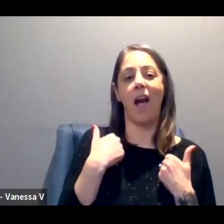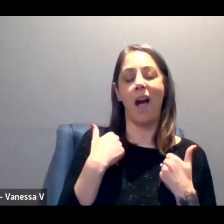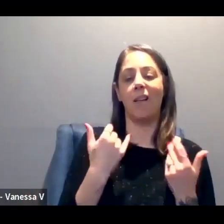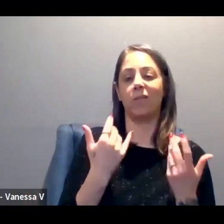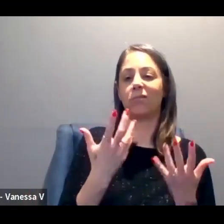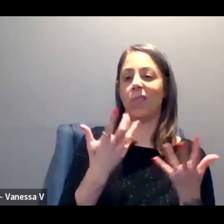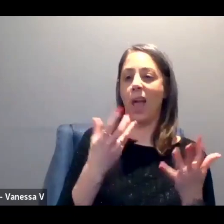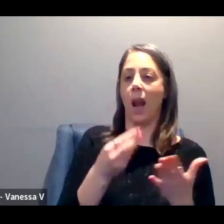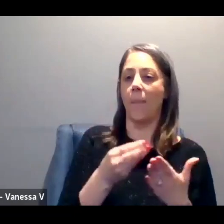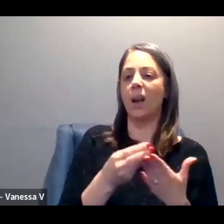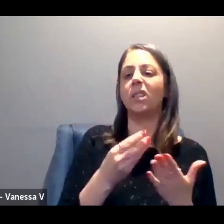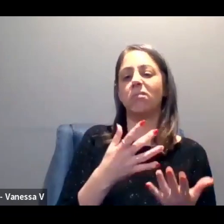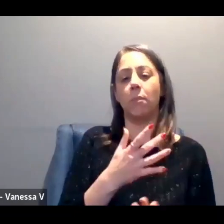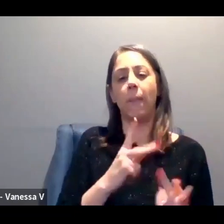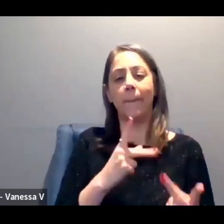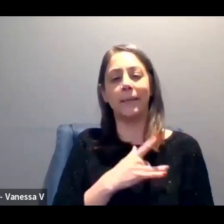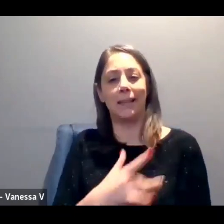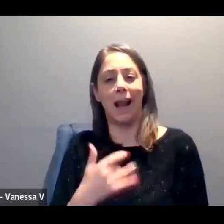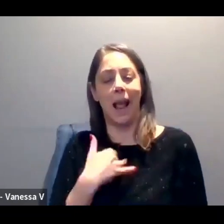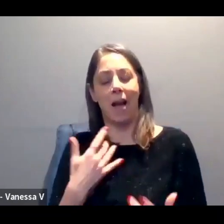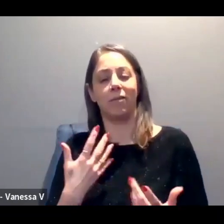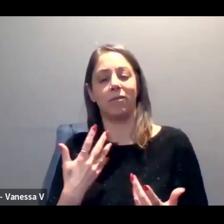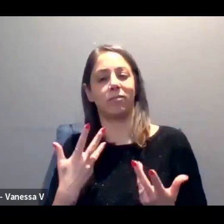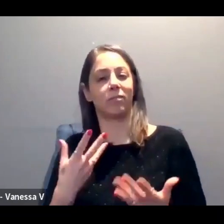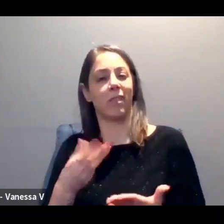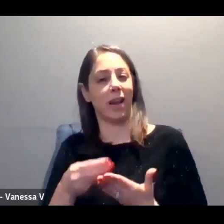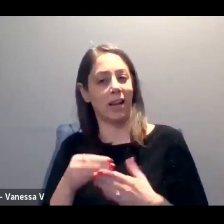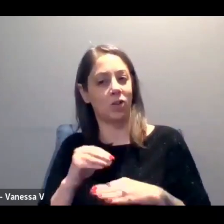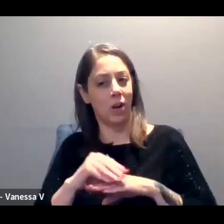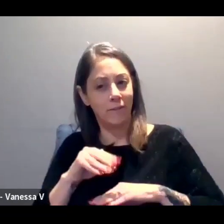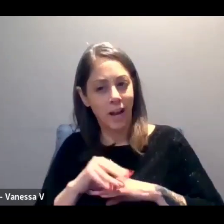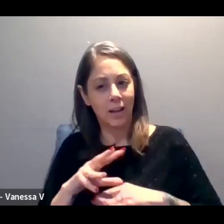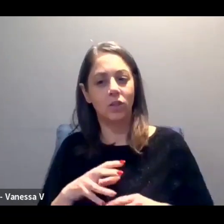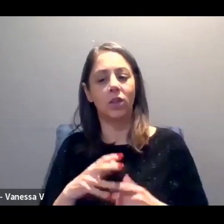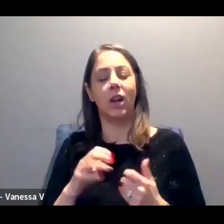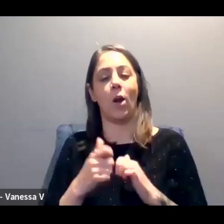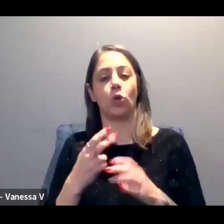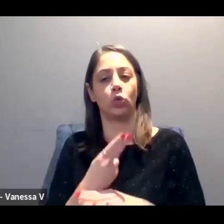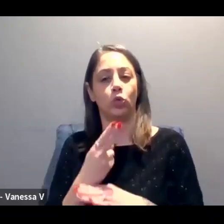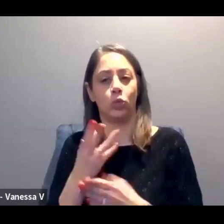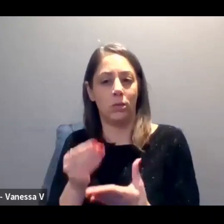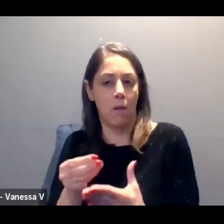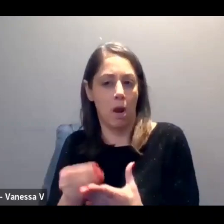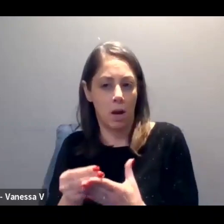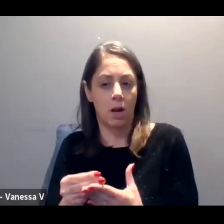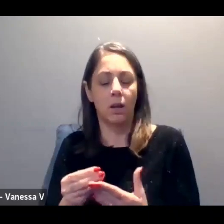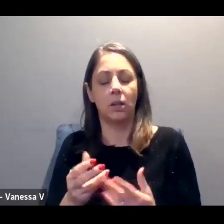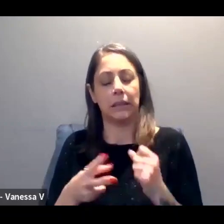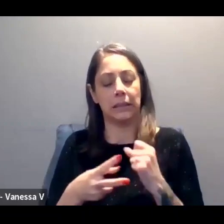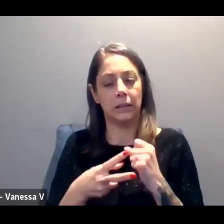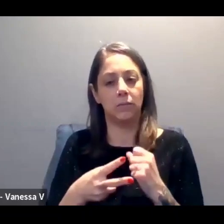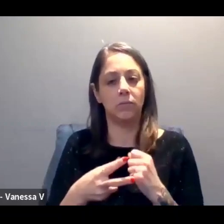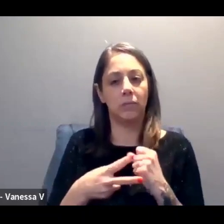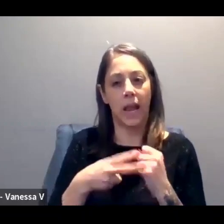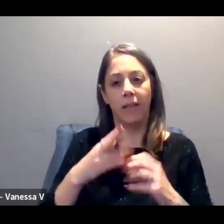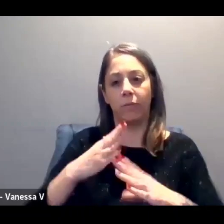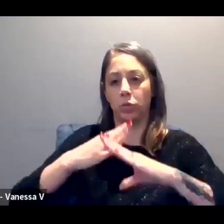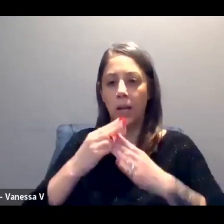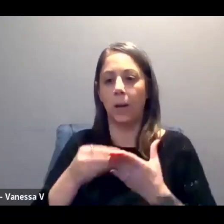that they're working with to discuss some of these things and how to use some of these monies. Um, and then also how